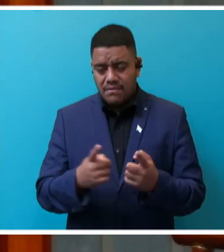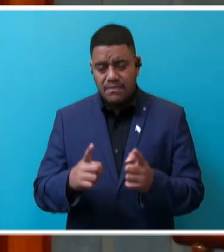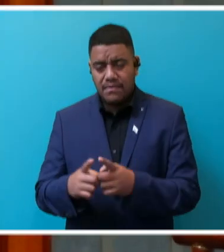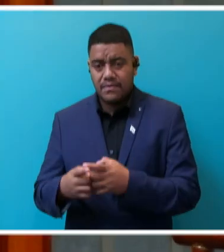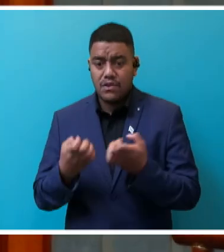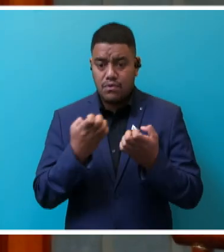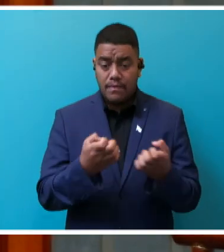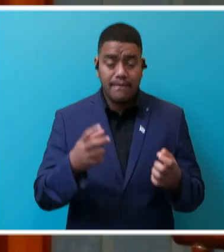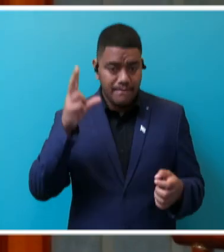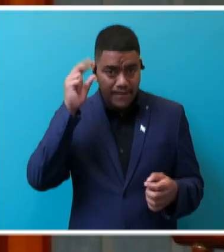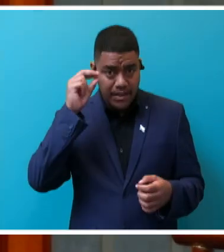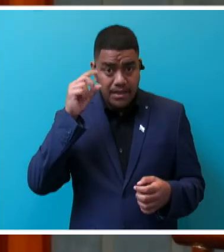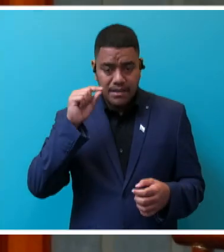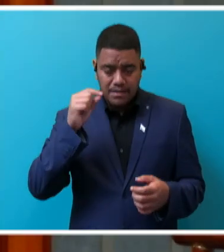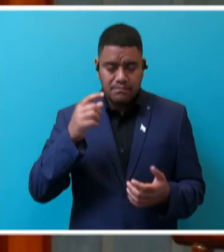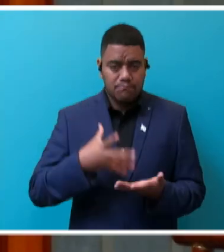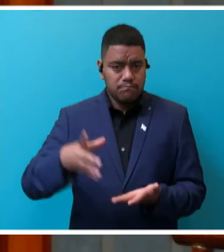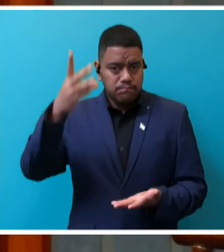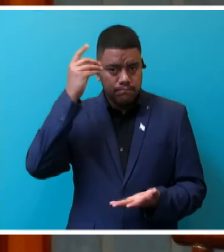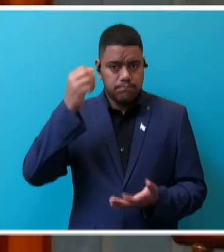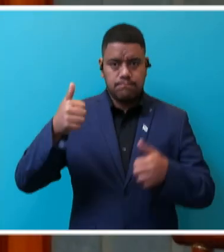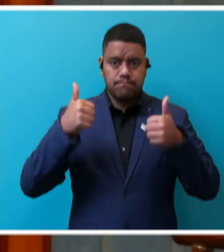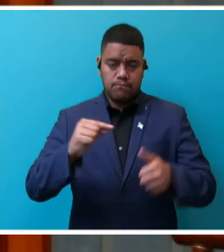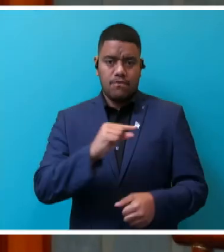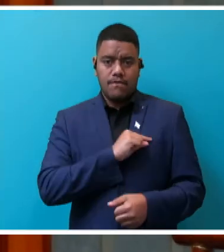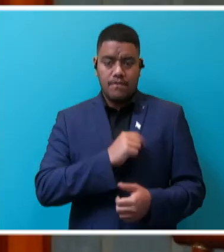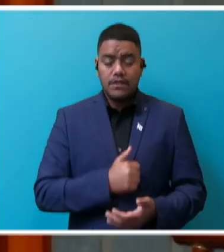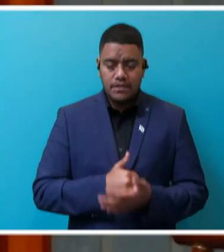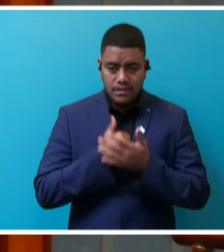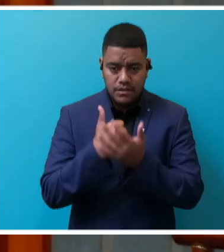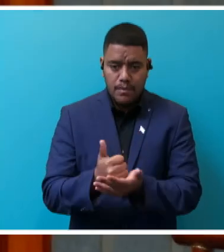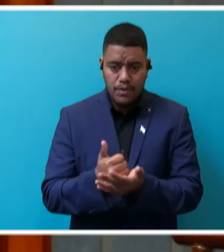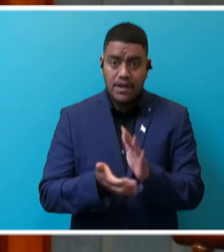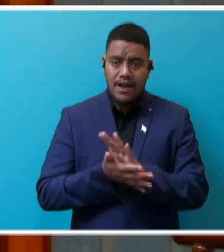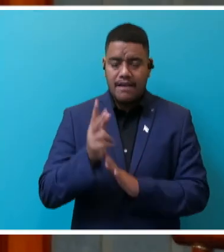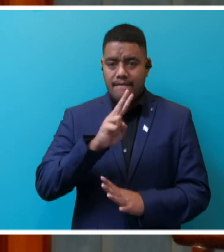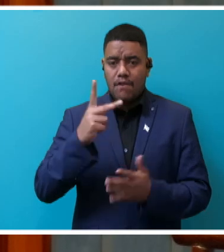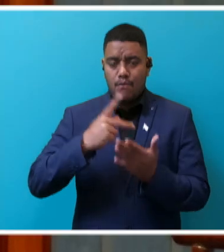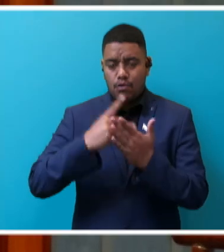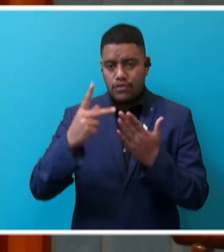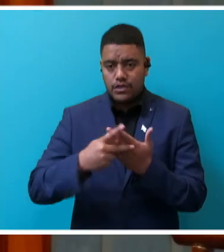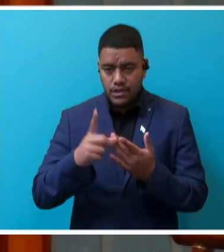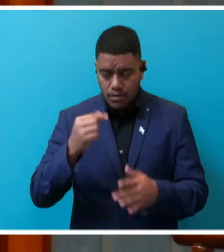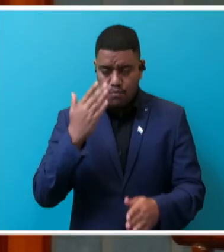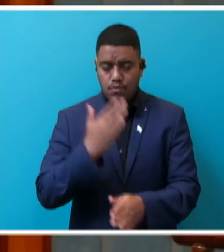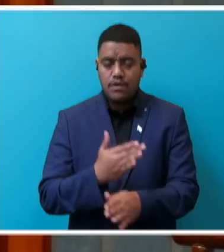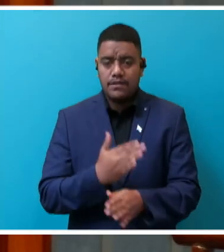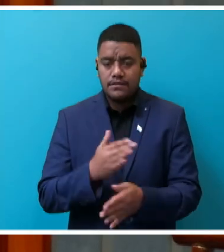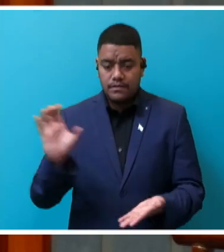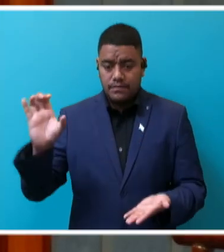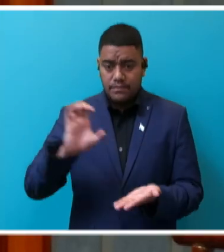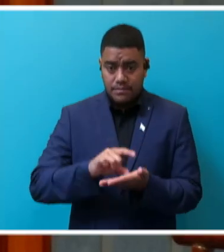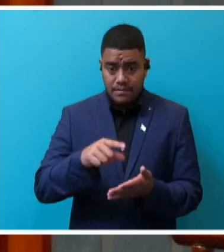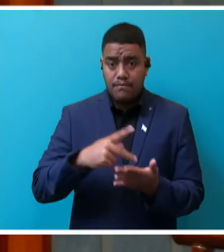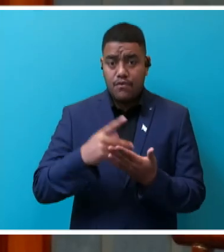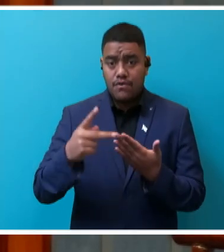equipping Fijians with advanced capabilities to support high-value investment projects. By investing in these high-valued